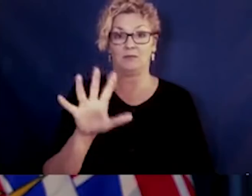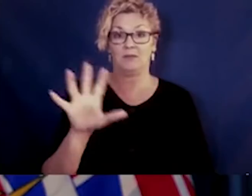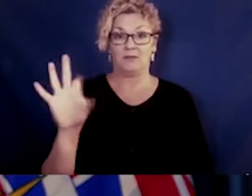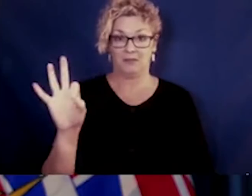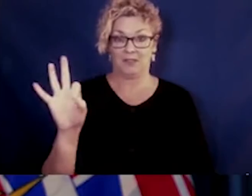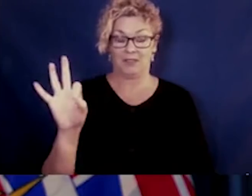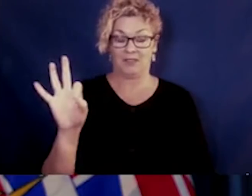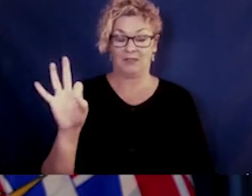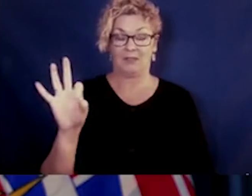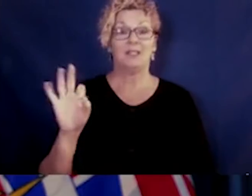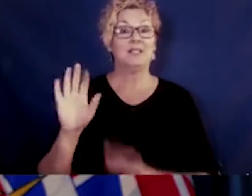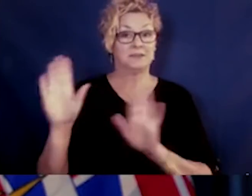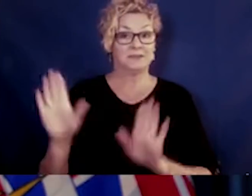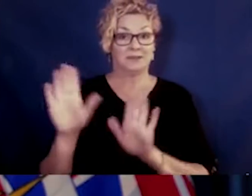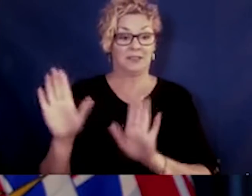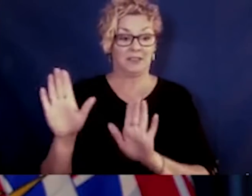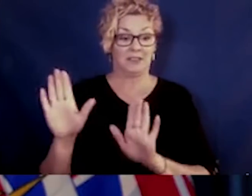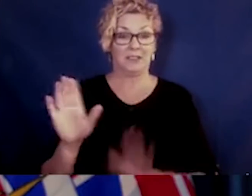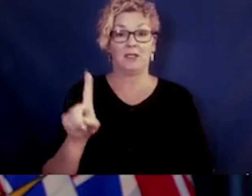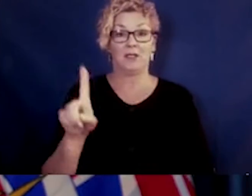That includes, our total includes